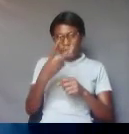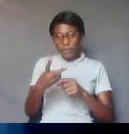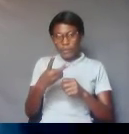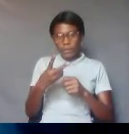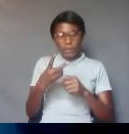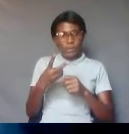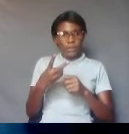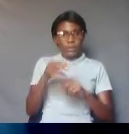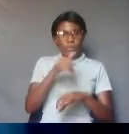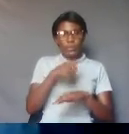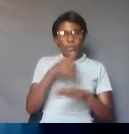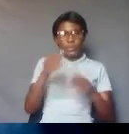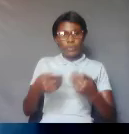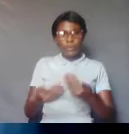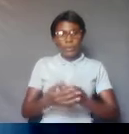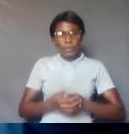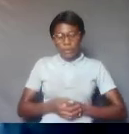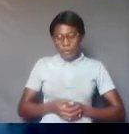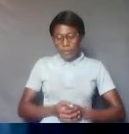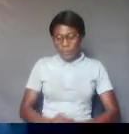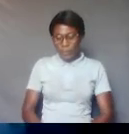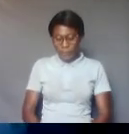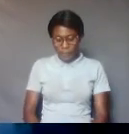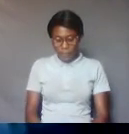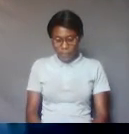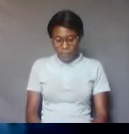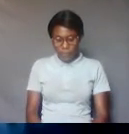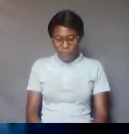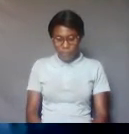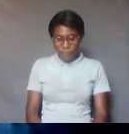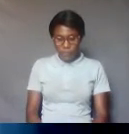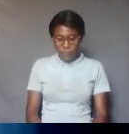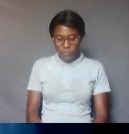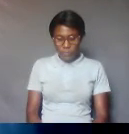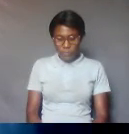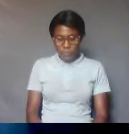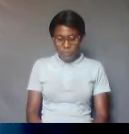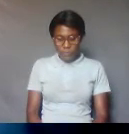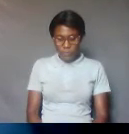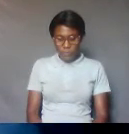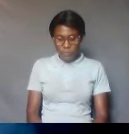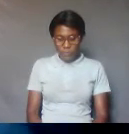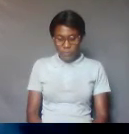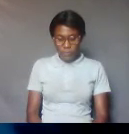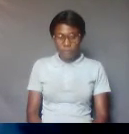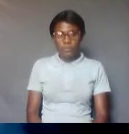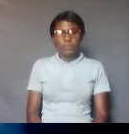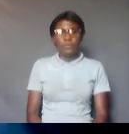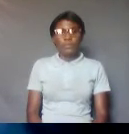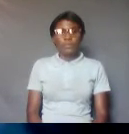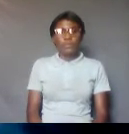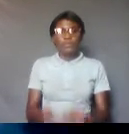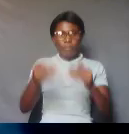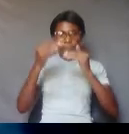Then moving to the judge, where we begin to interrogate the text. So basically